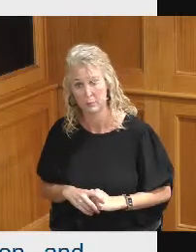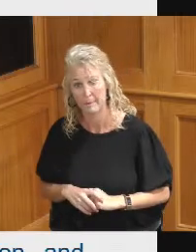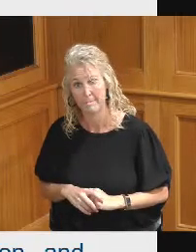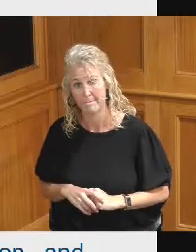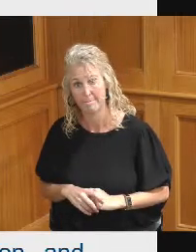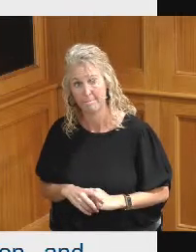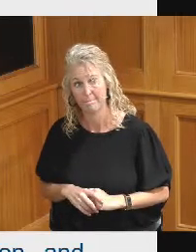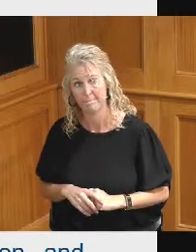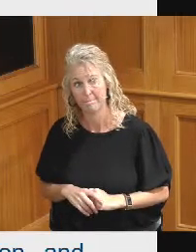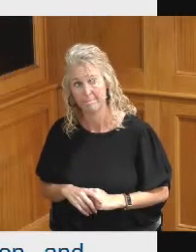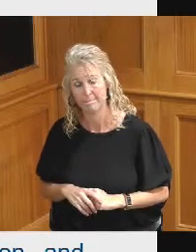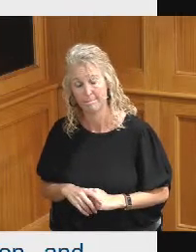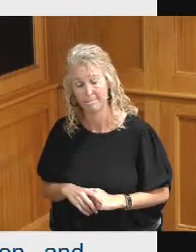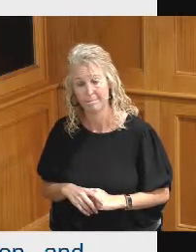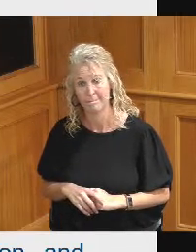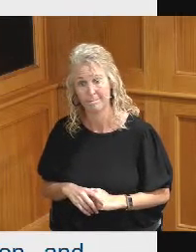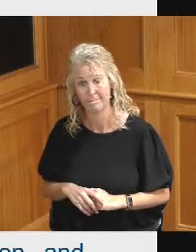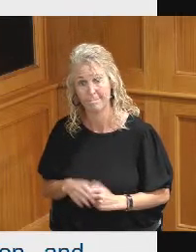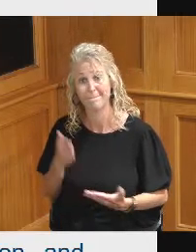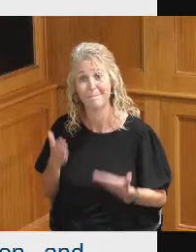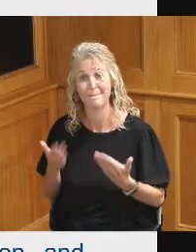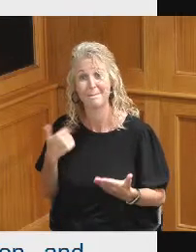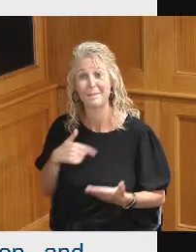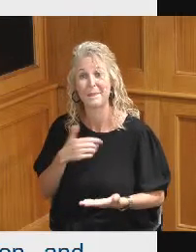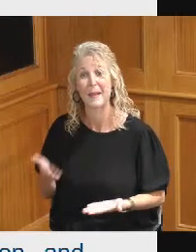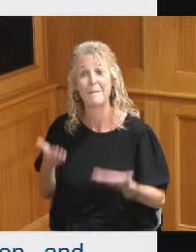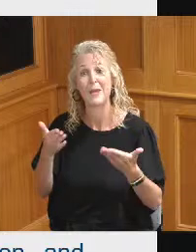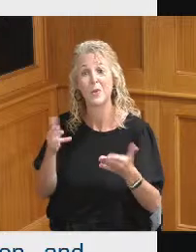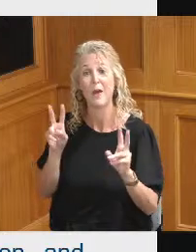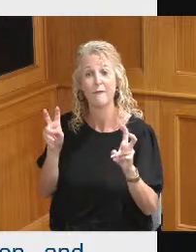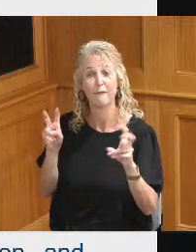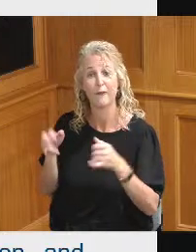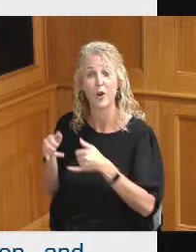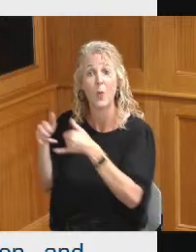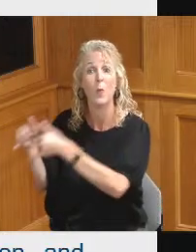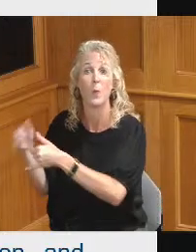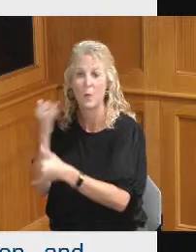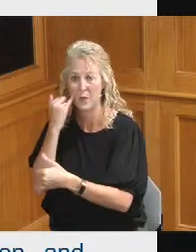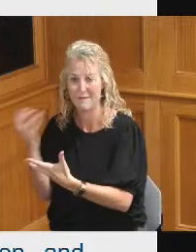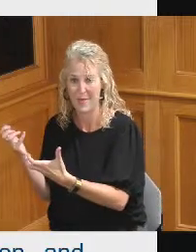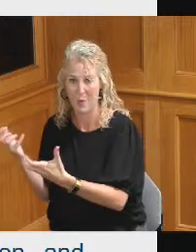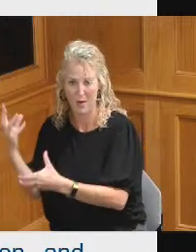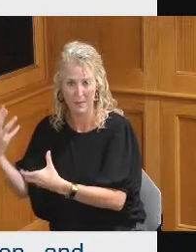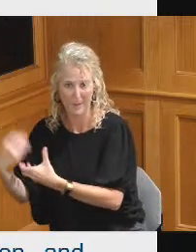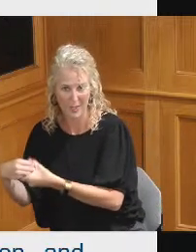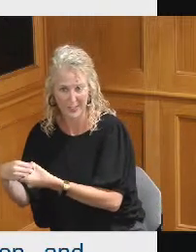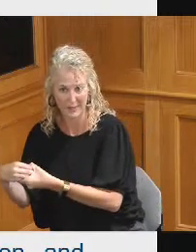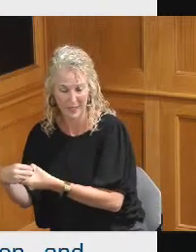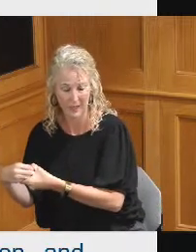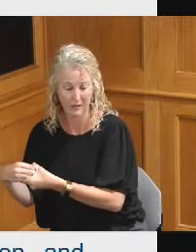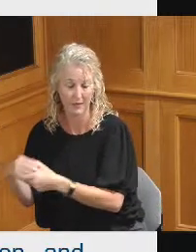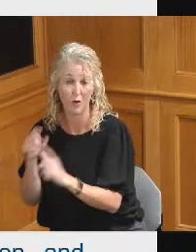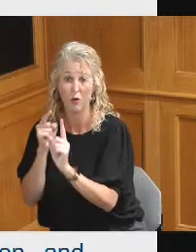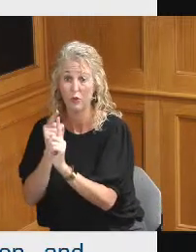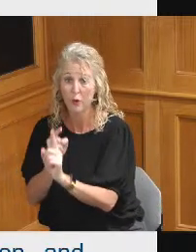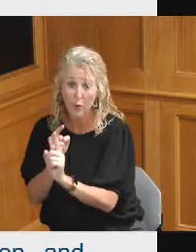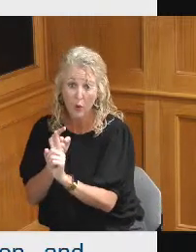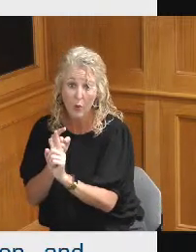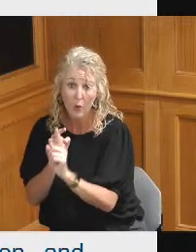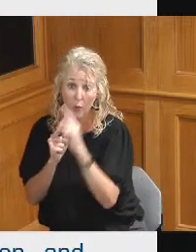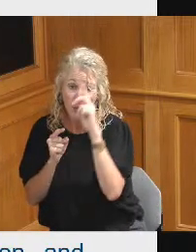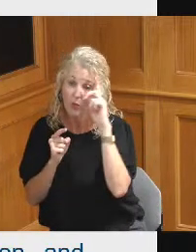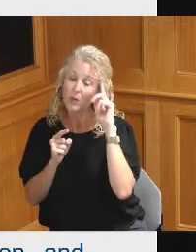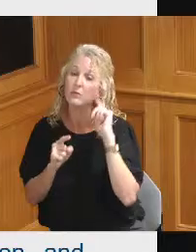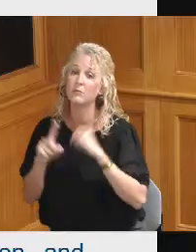And I guess the other piece in this is we may offer an incentive to have people participate. The idea that initially is getting kicked around